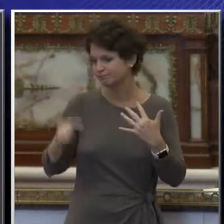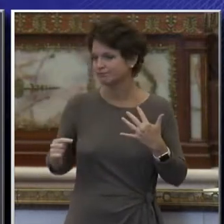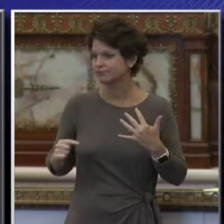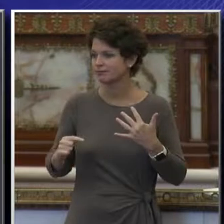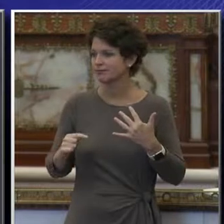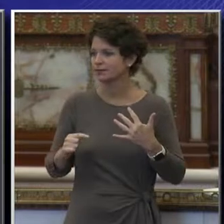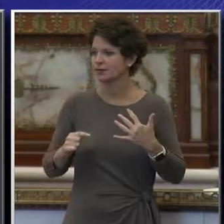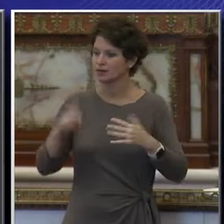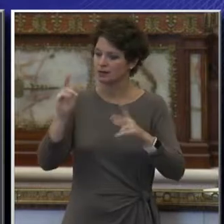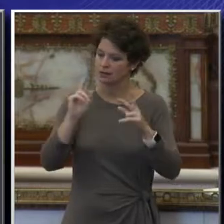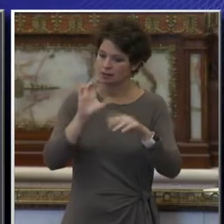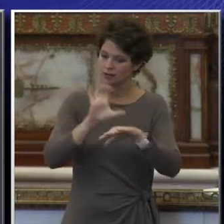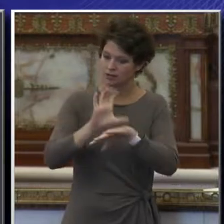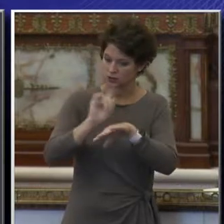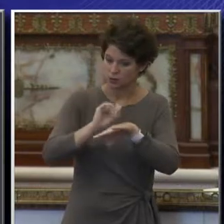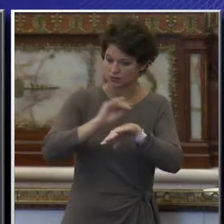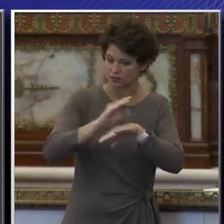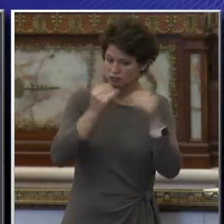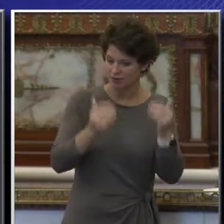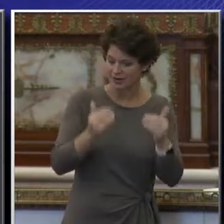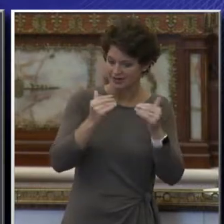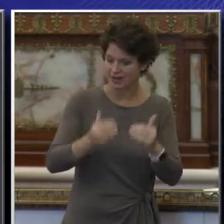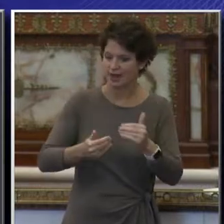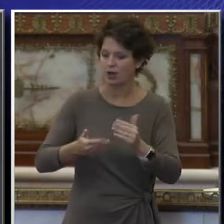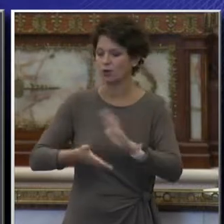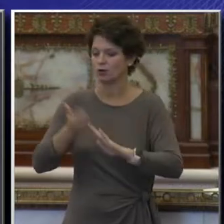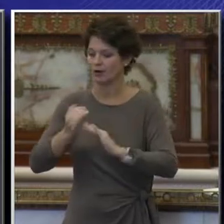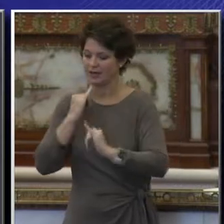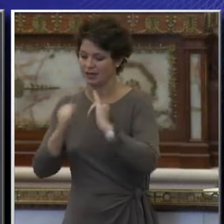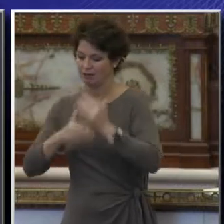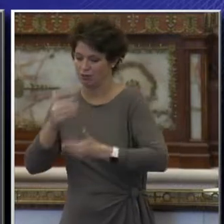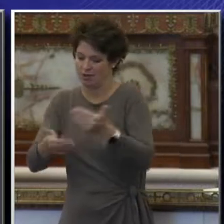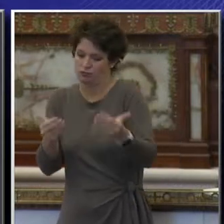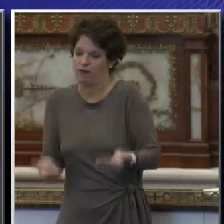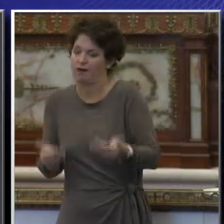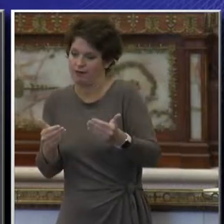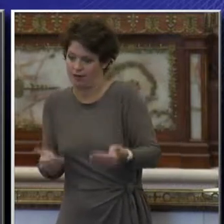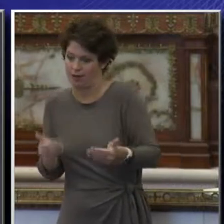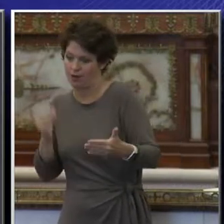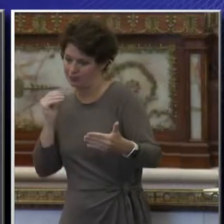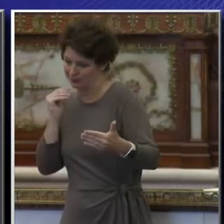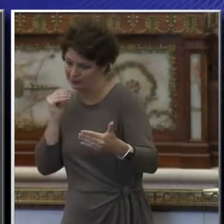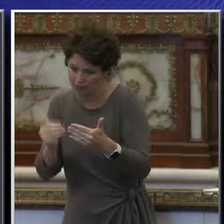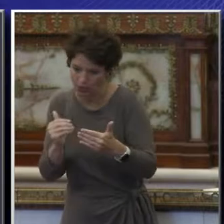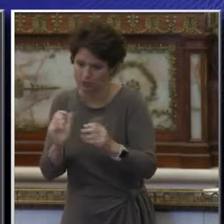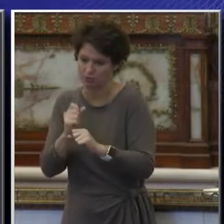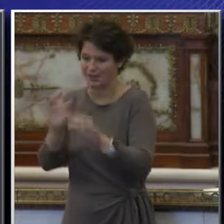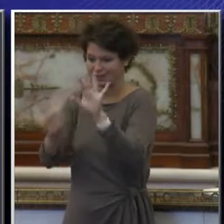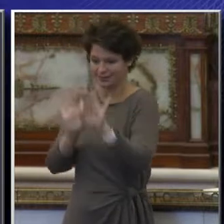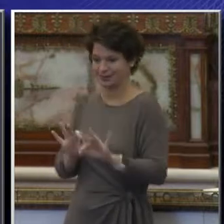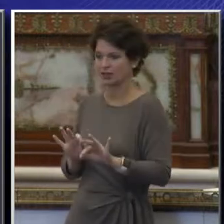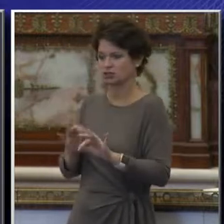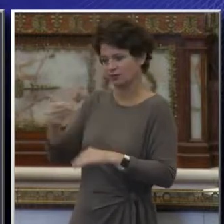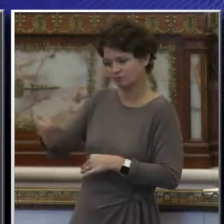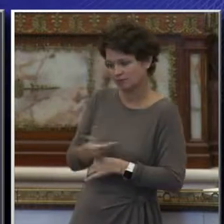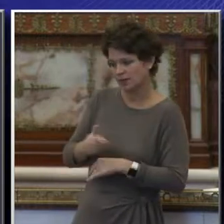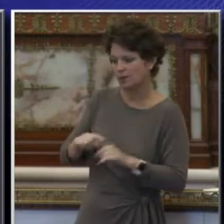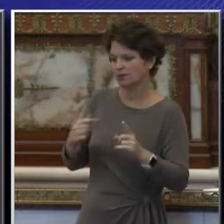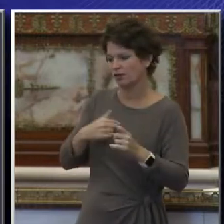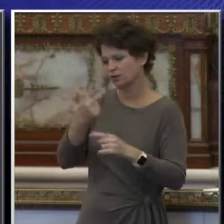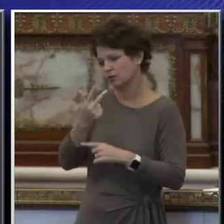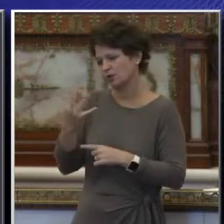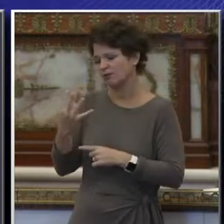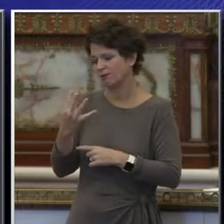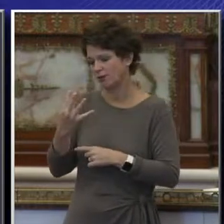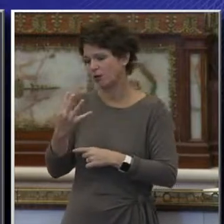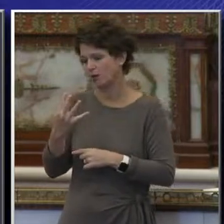we are talking to different consultants right now that we're running an interview process on, and we're close to making some final selections, but there's about three or four